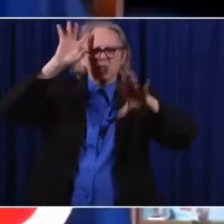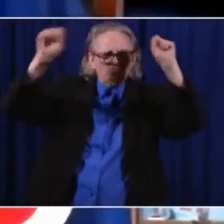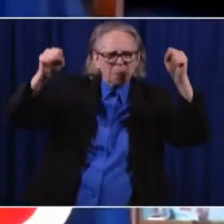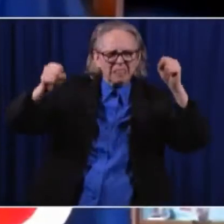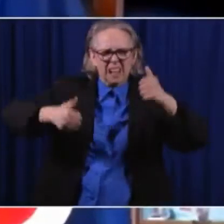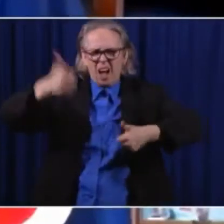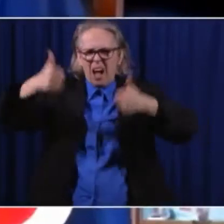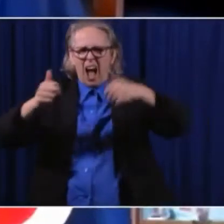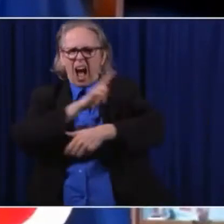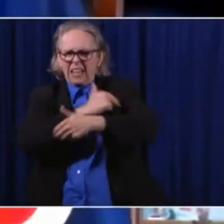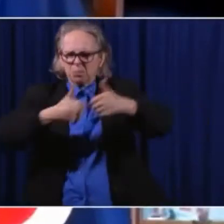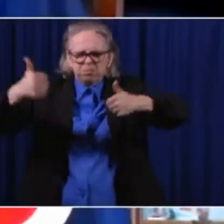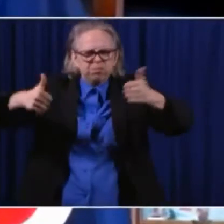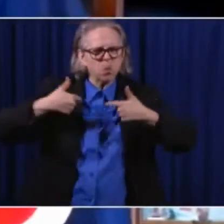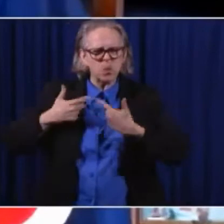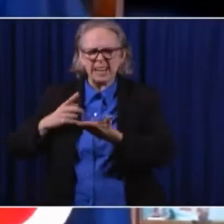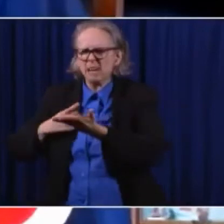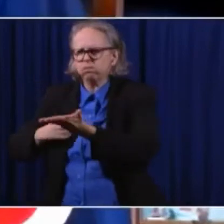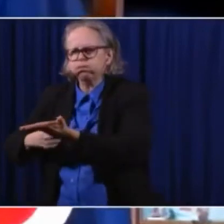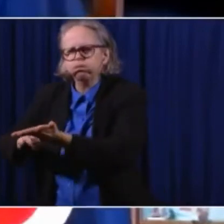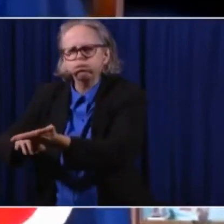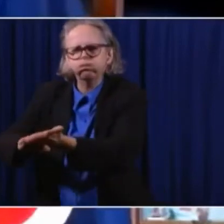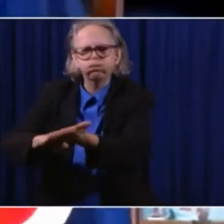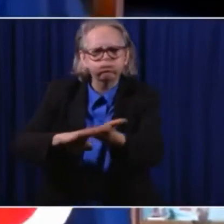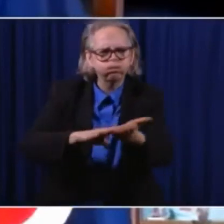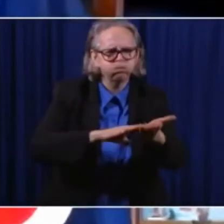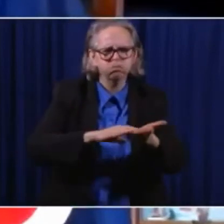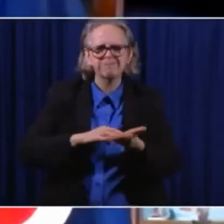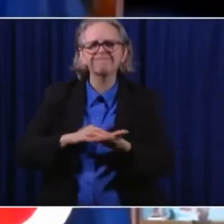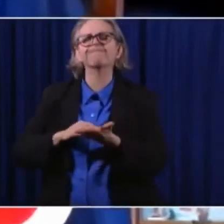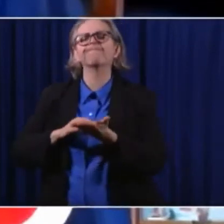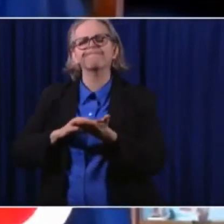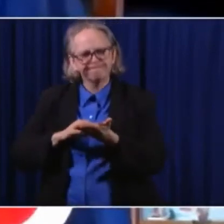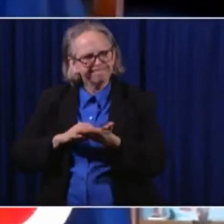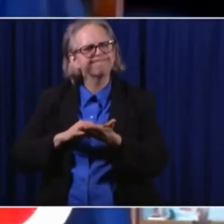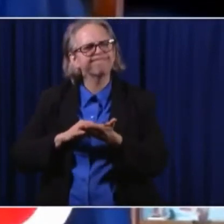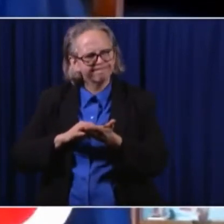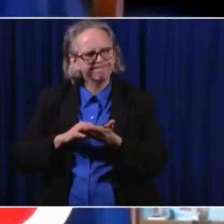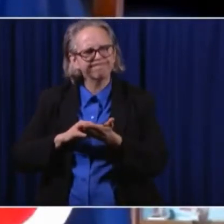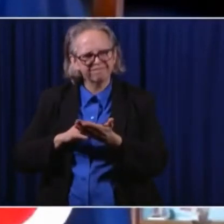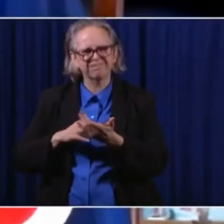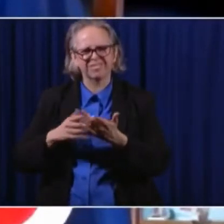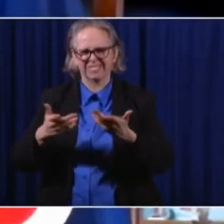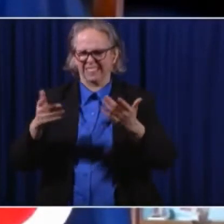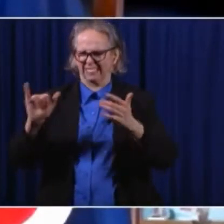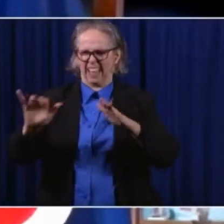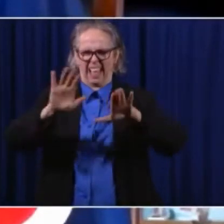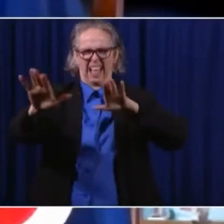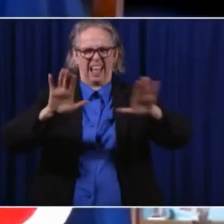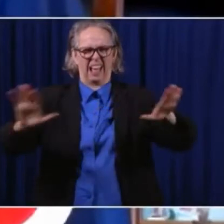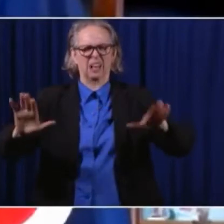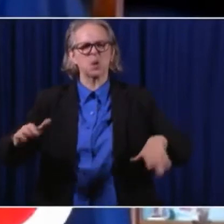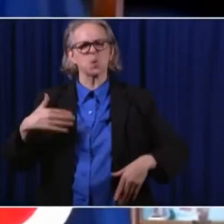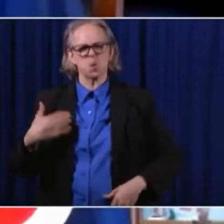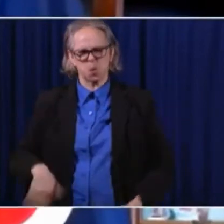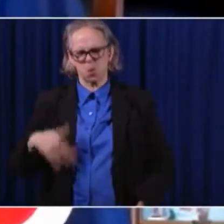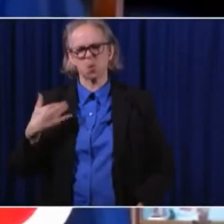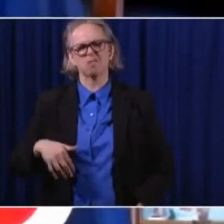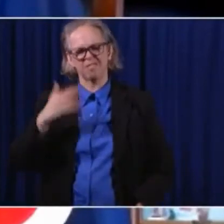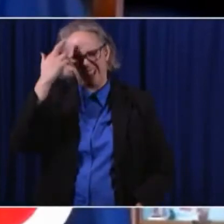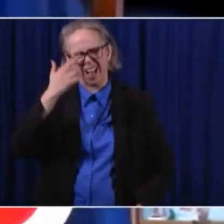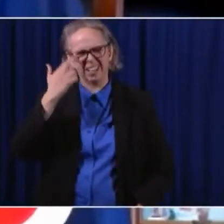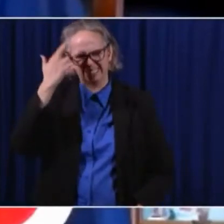do these calls, you get the practical feel for the interconnectedness of how everything is in our society,